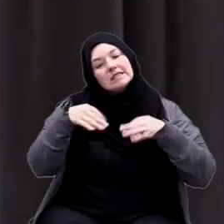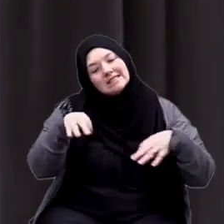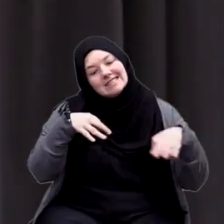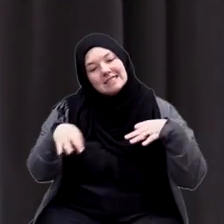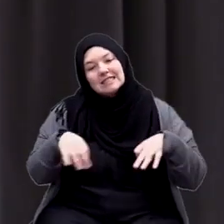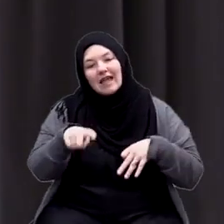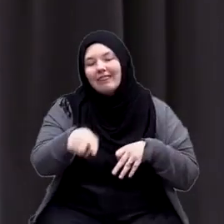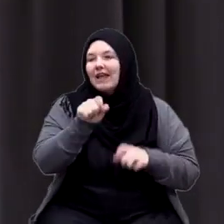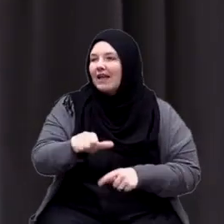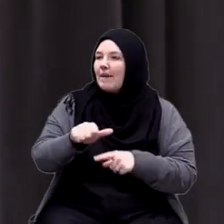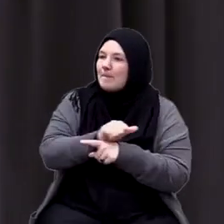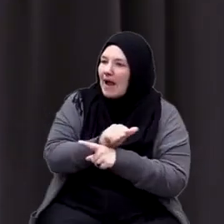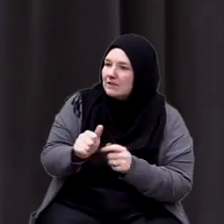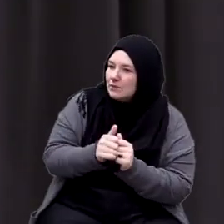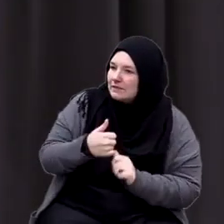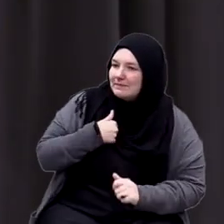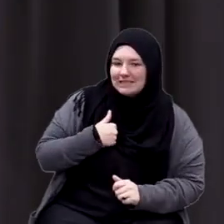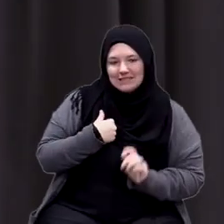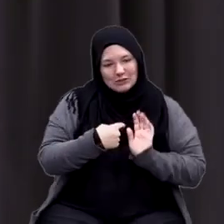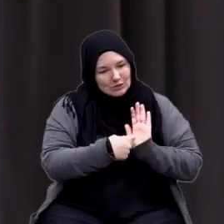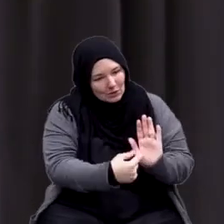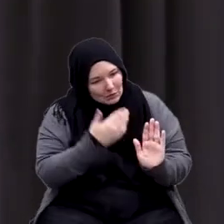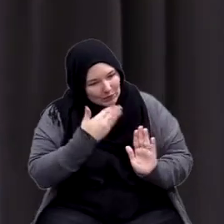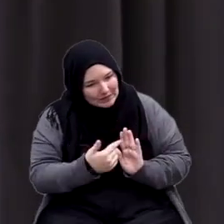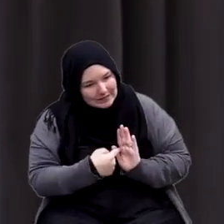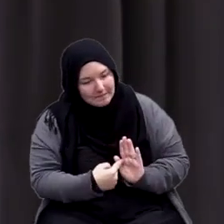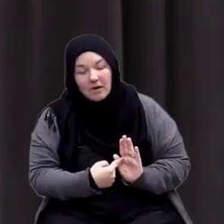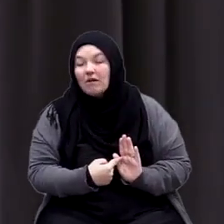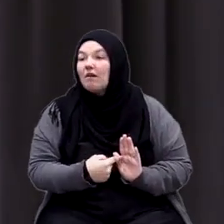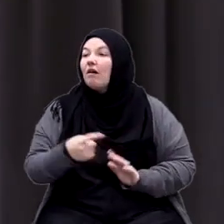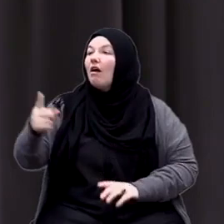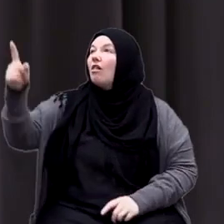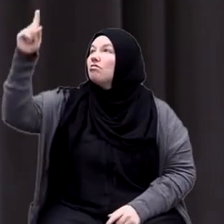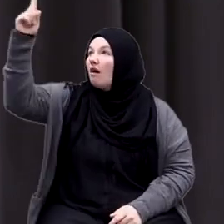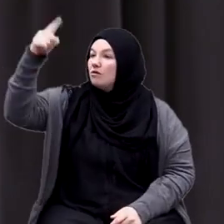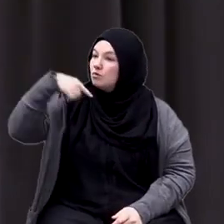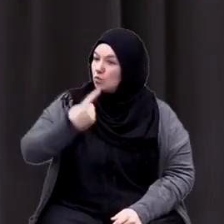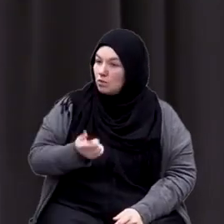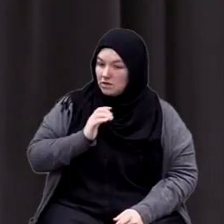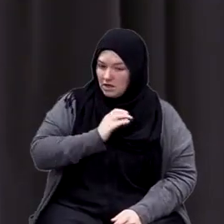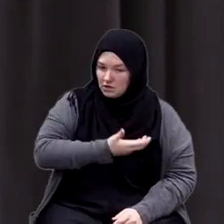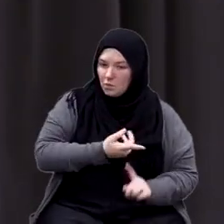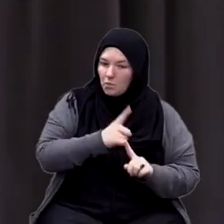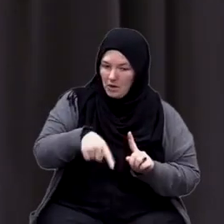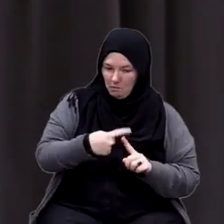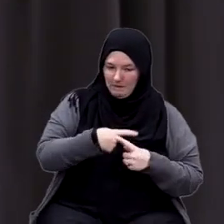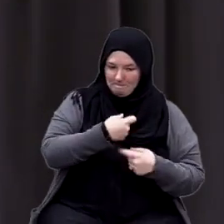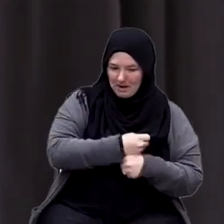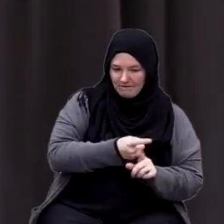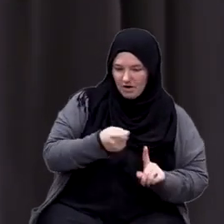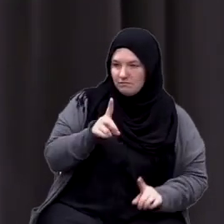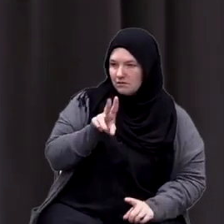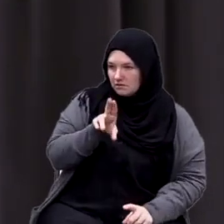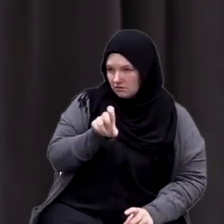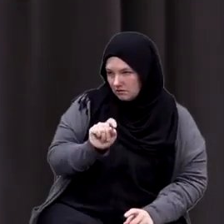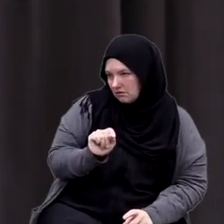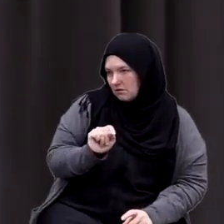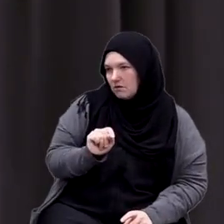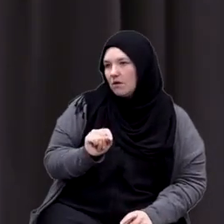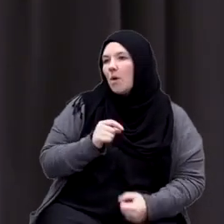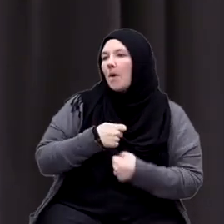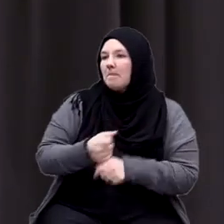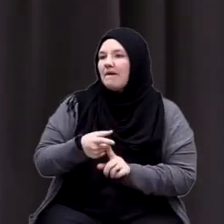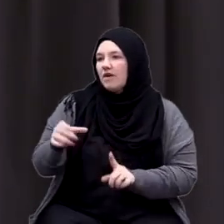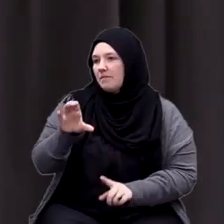practice. Allah subhanahu wa ta'ala, when He told us that we are created from dust or from